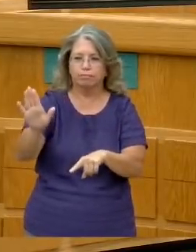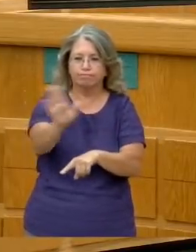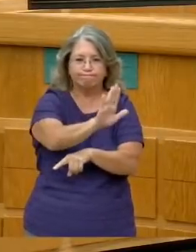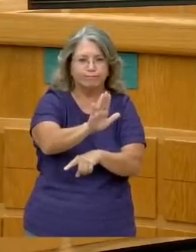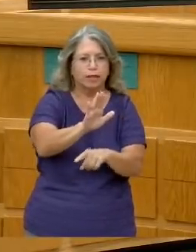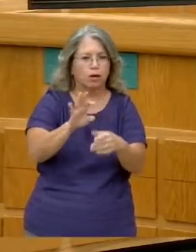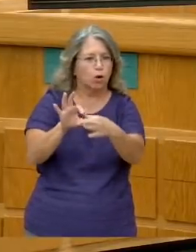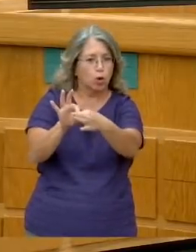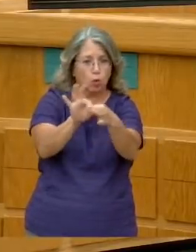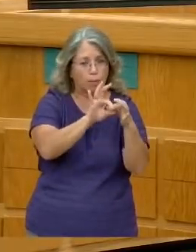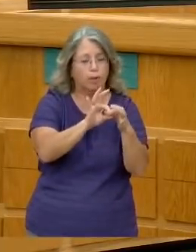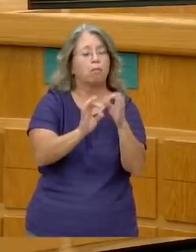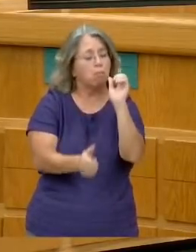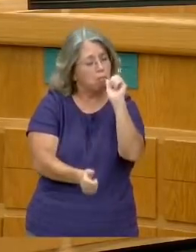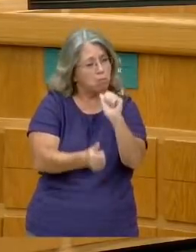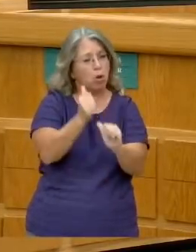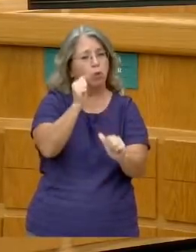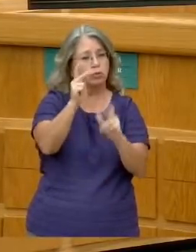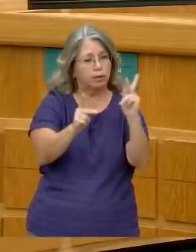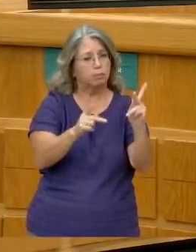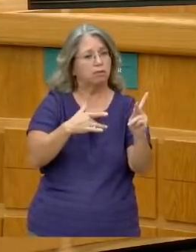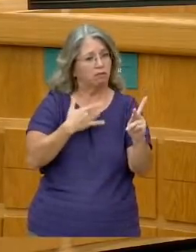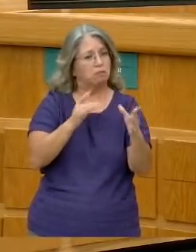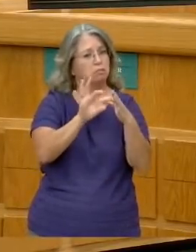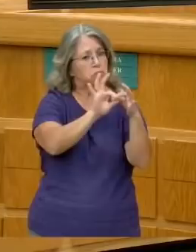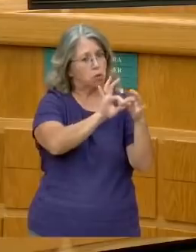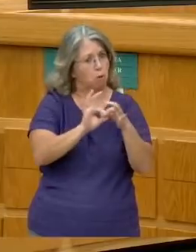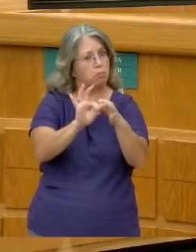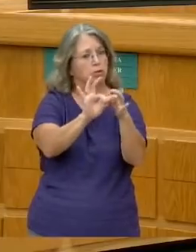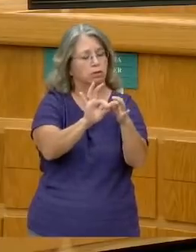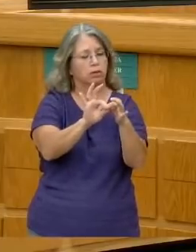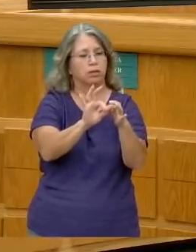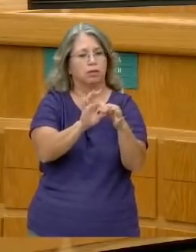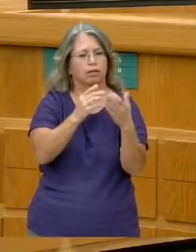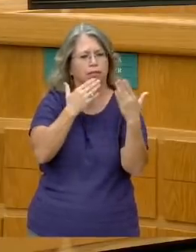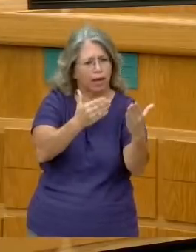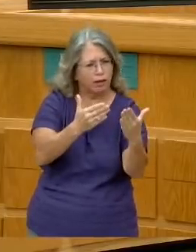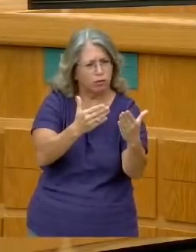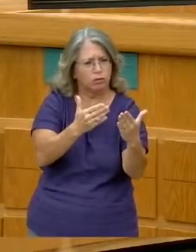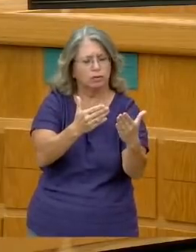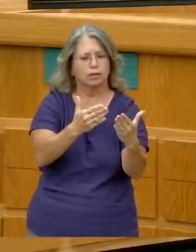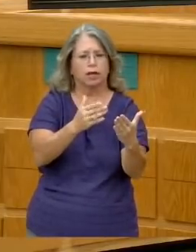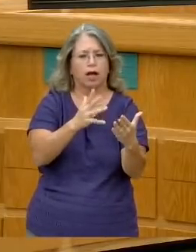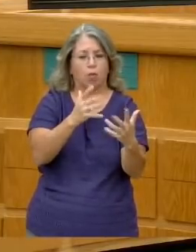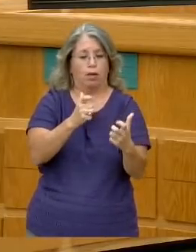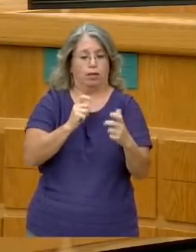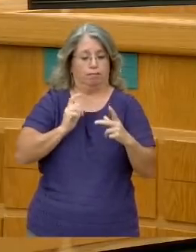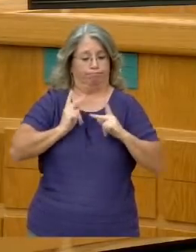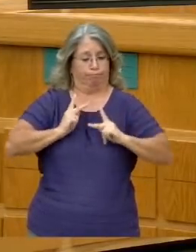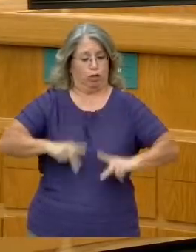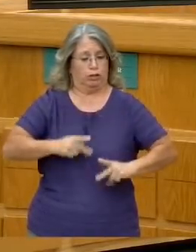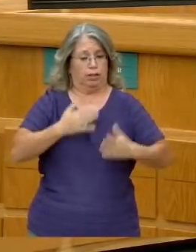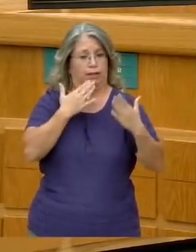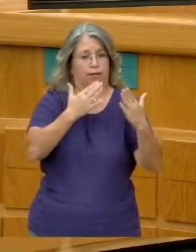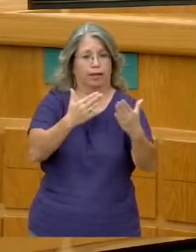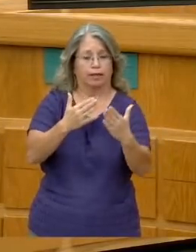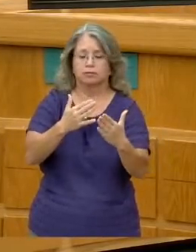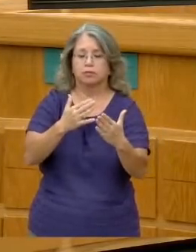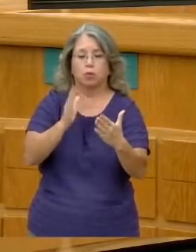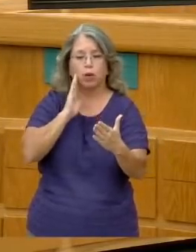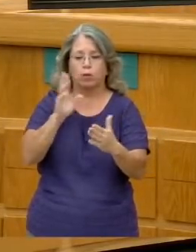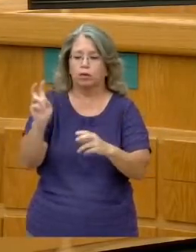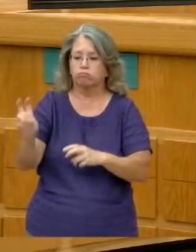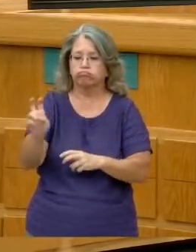cooperation, and like I say, the majority of people have, and we thank you for that. And we want to personally thank you. And so we'll be coming. We won't tell you